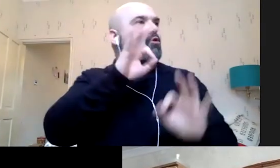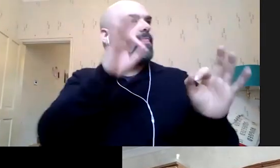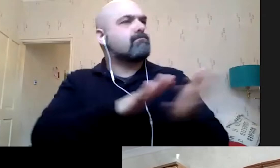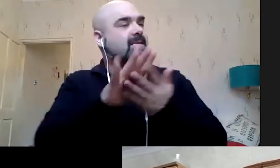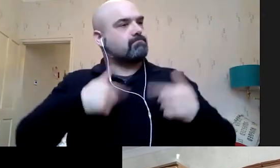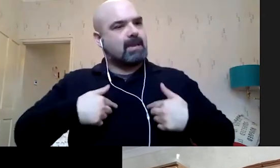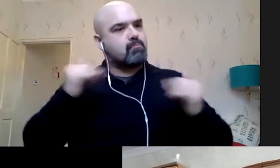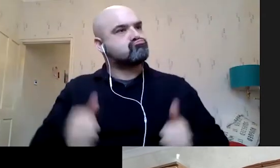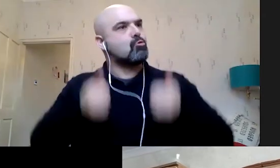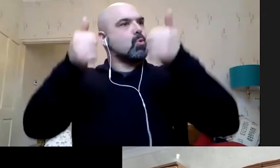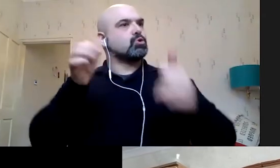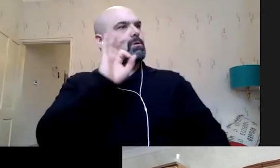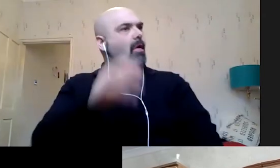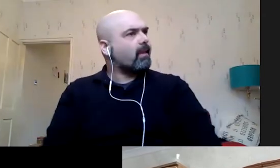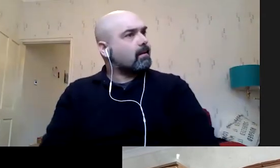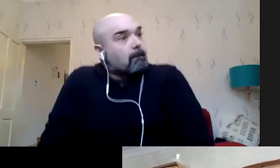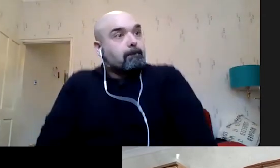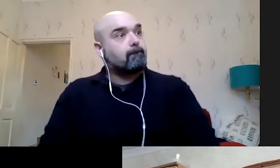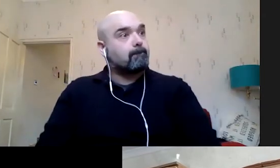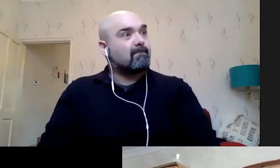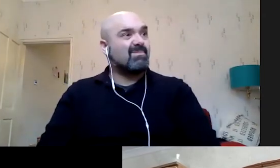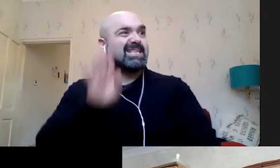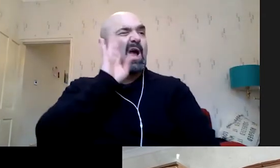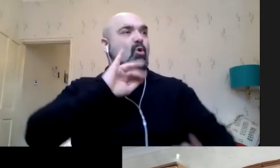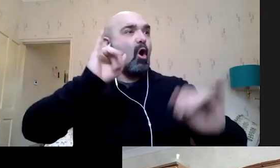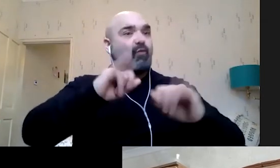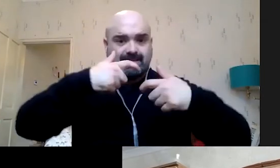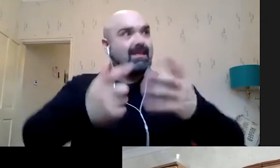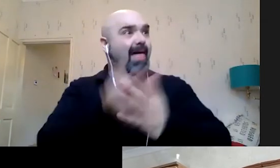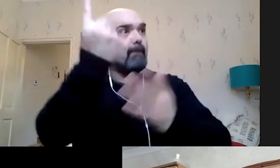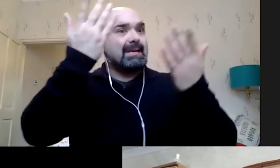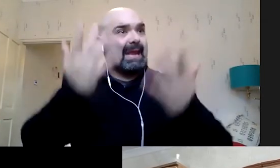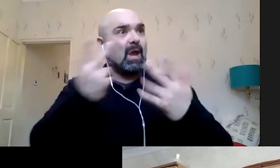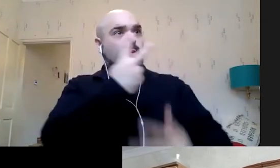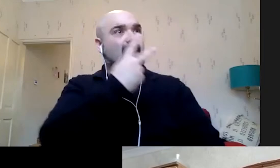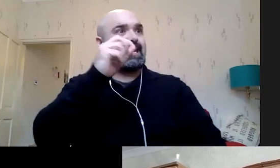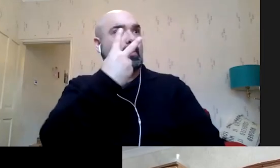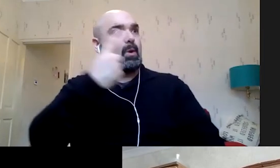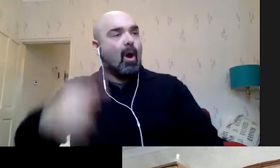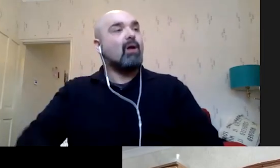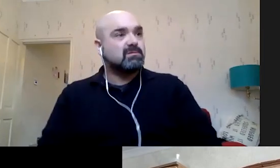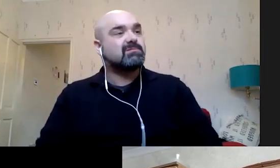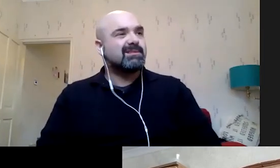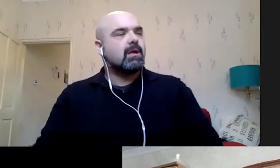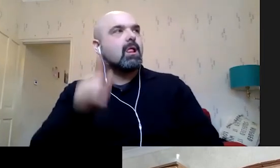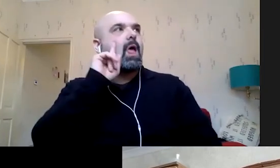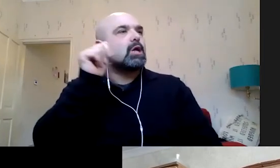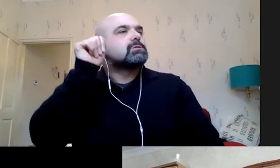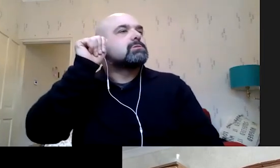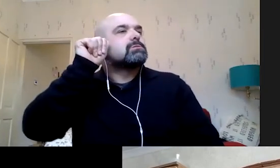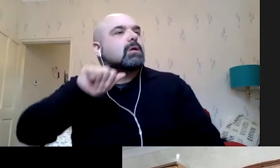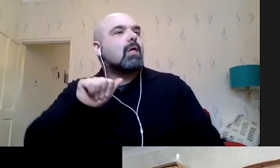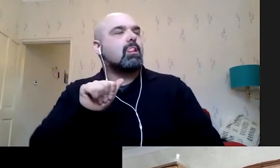You know, I mean, it sounds awful, but that sort of thing is still going on, that sort of subtle type